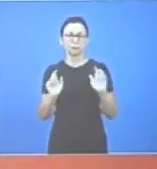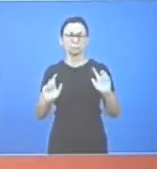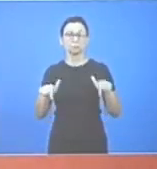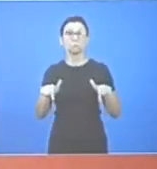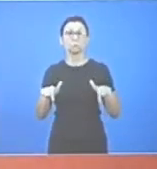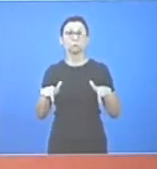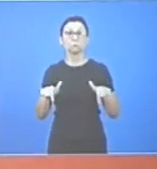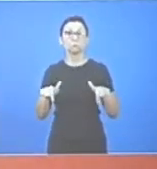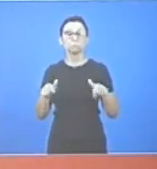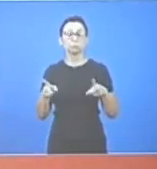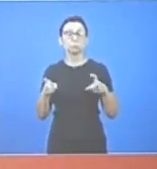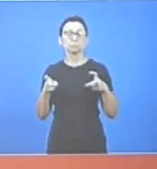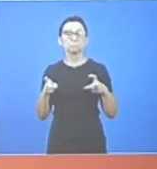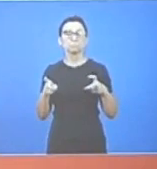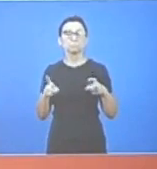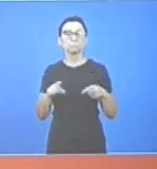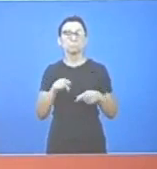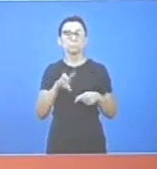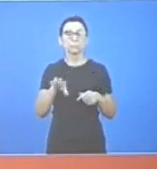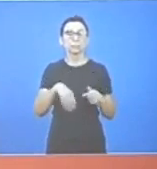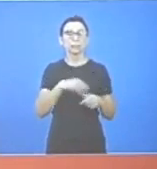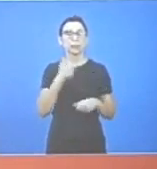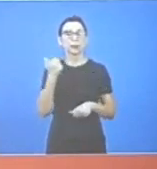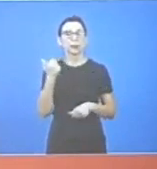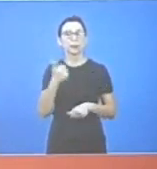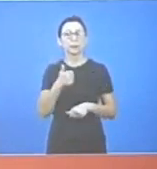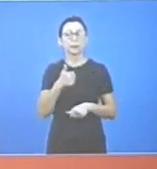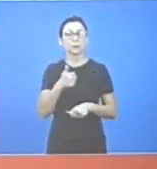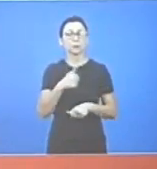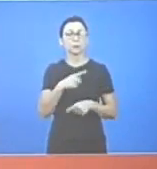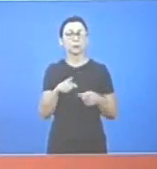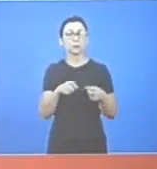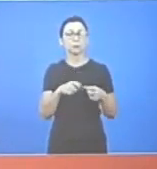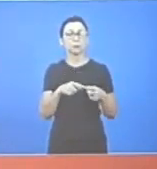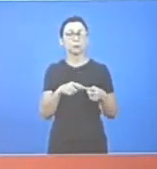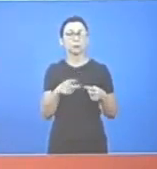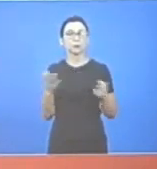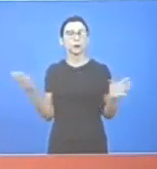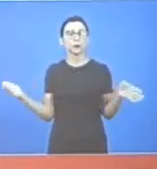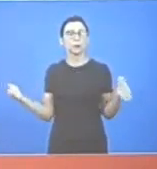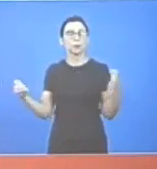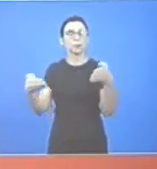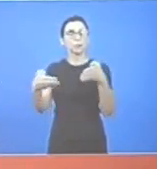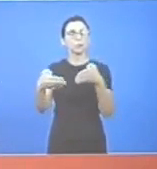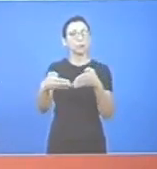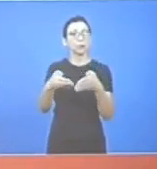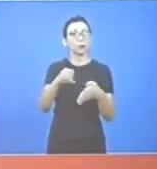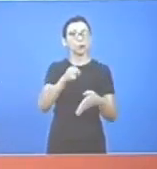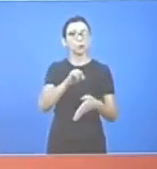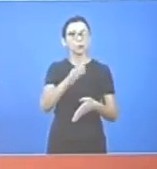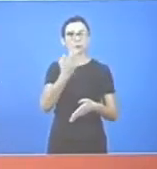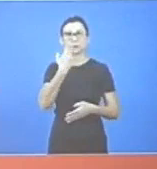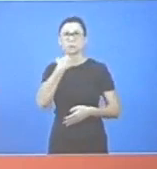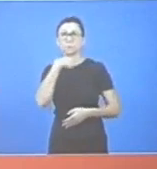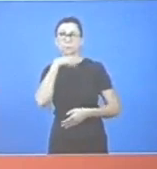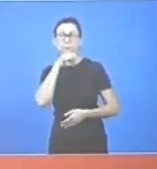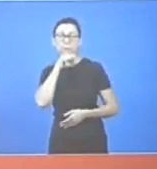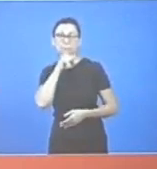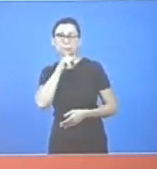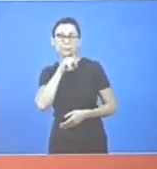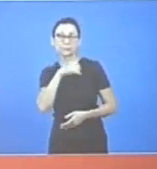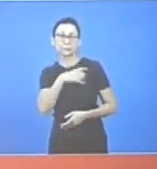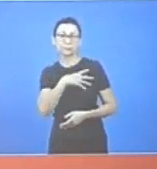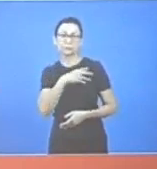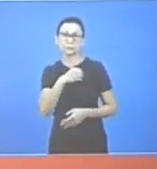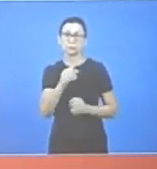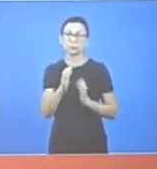operating in this situation? Who is in the first place? Where is the emphasis? Is it in the Father, is